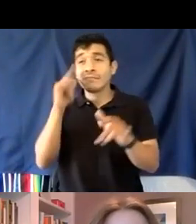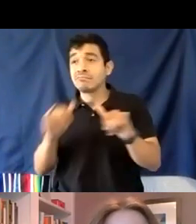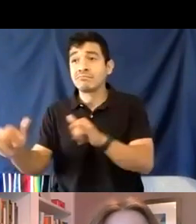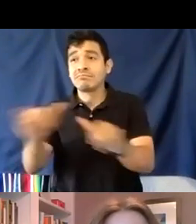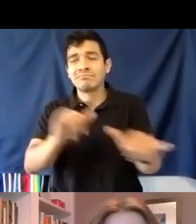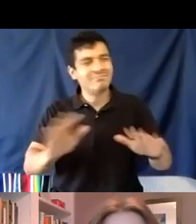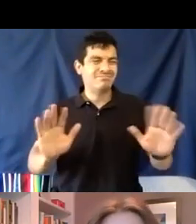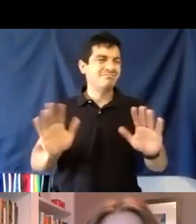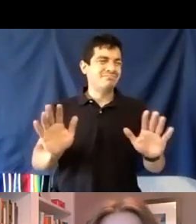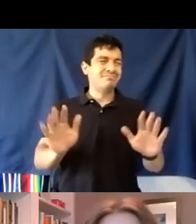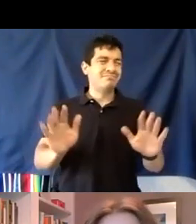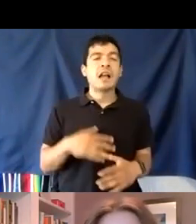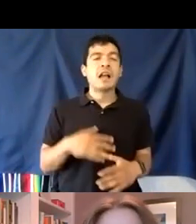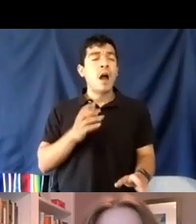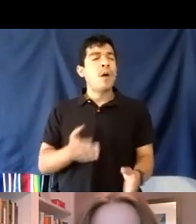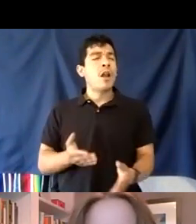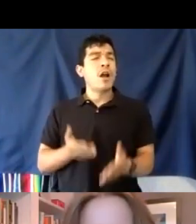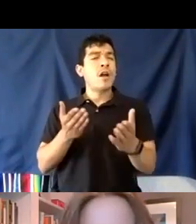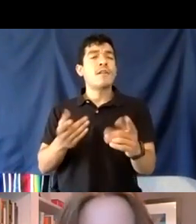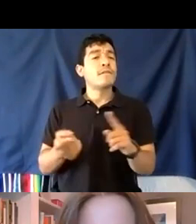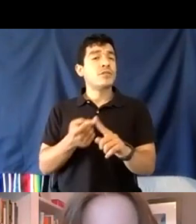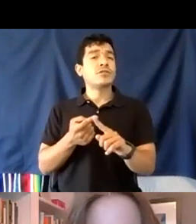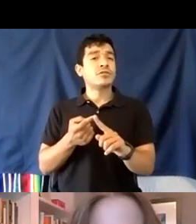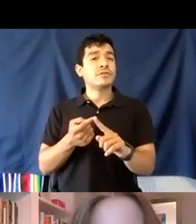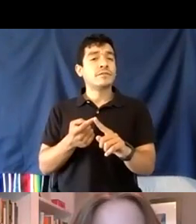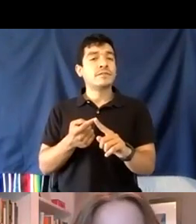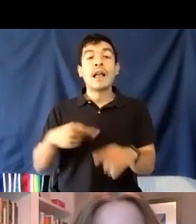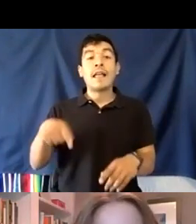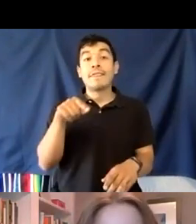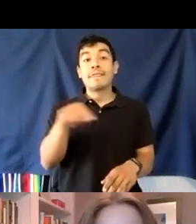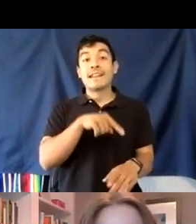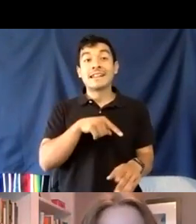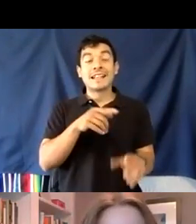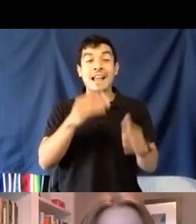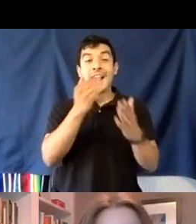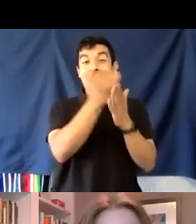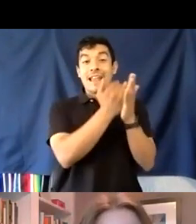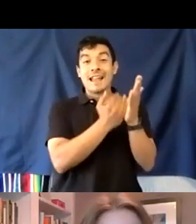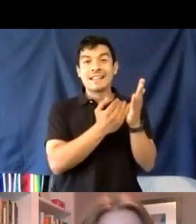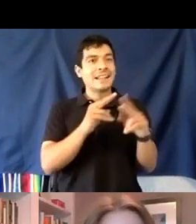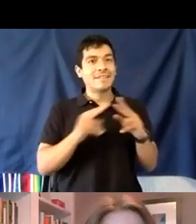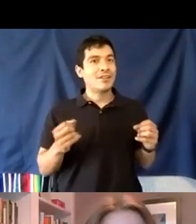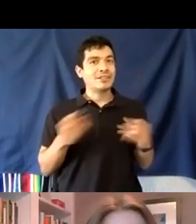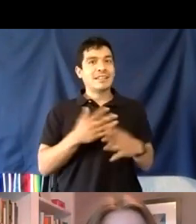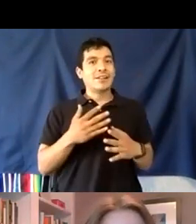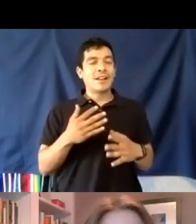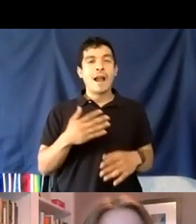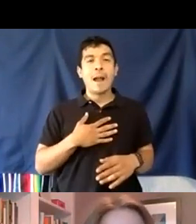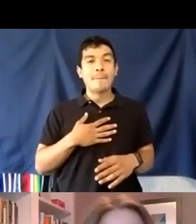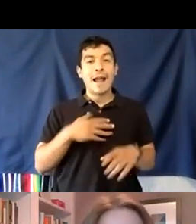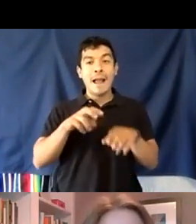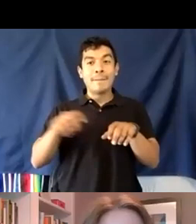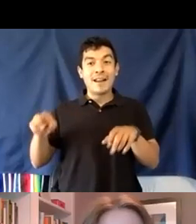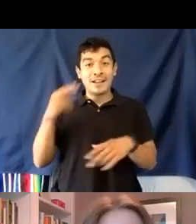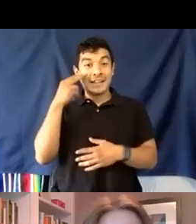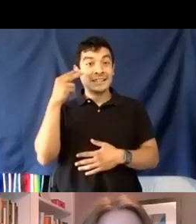want to offer first, and I, by the way, this participants list is very intimidating. If my fellow panelists have looked at it, I feel like